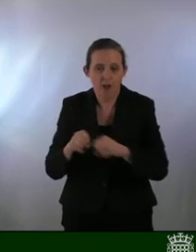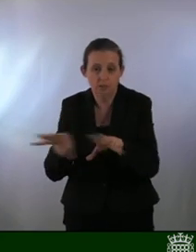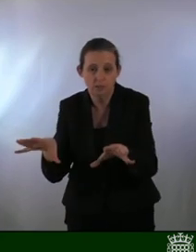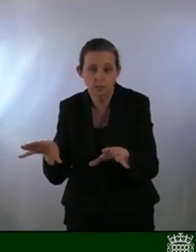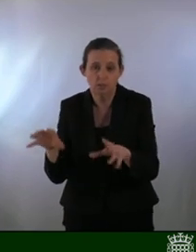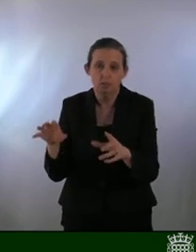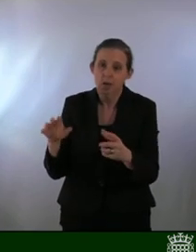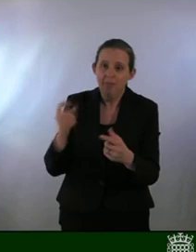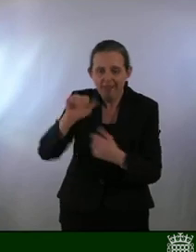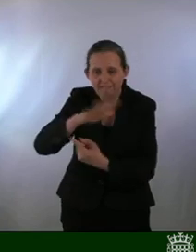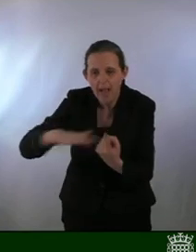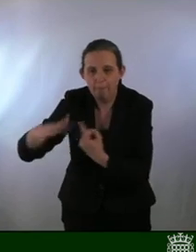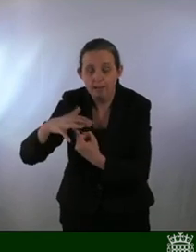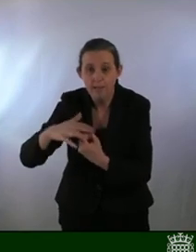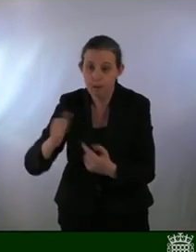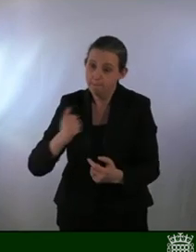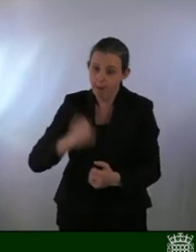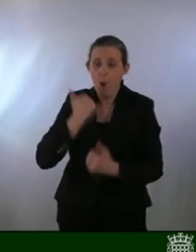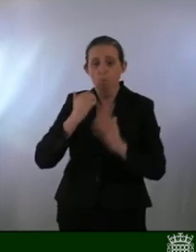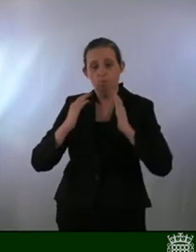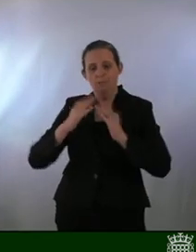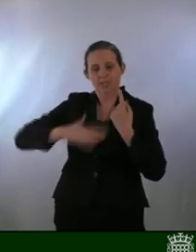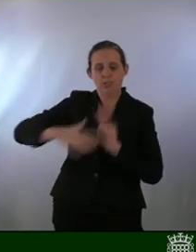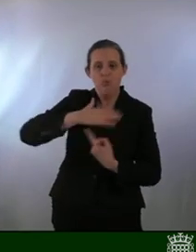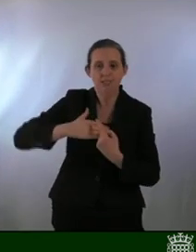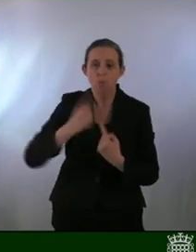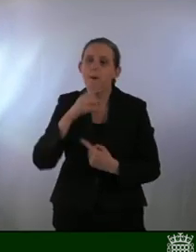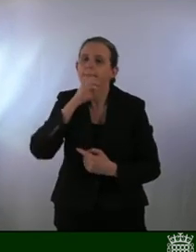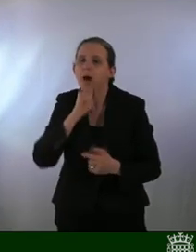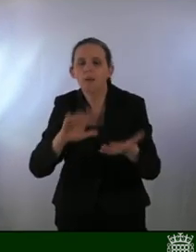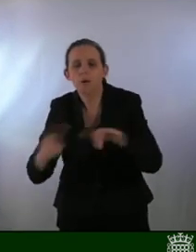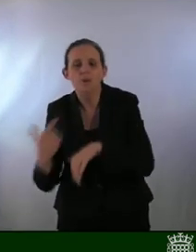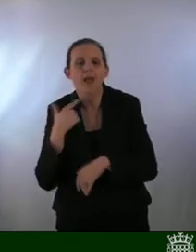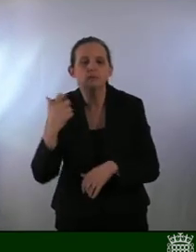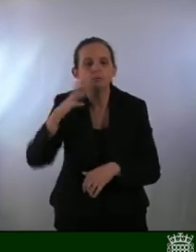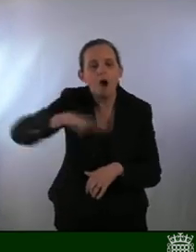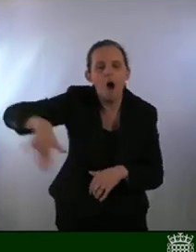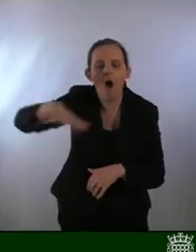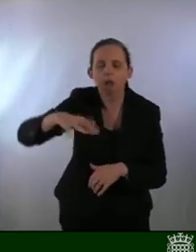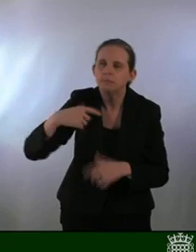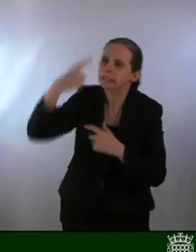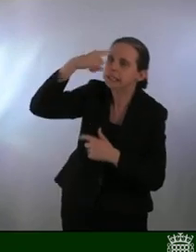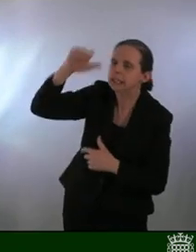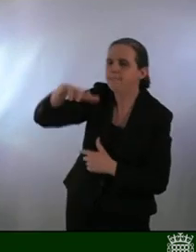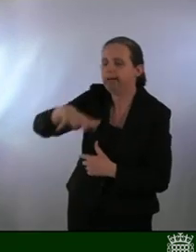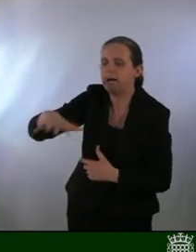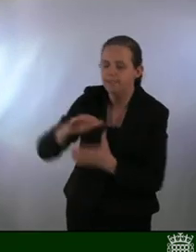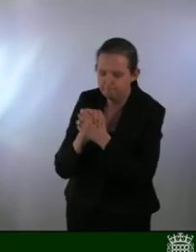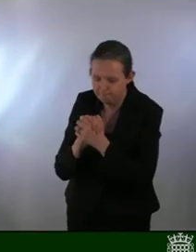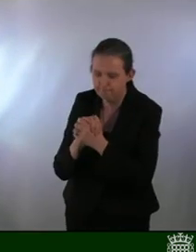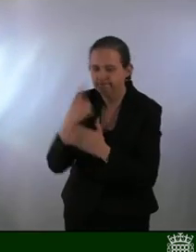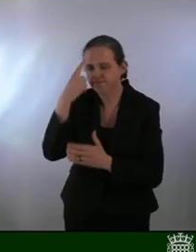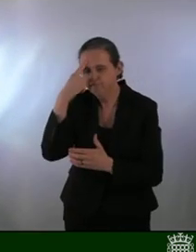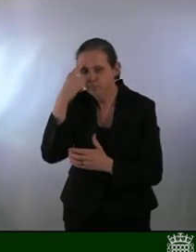at the Leicester Royal Infirmary in my constituency over the weekend. Can I, Mr. Speaker, pay tribute